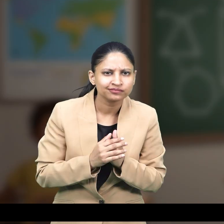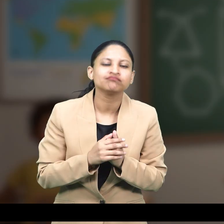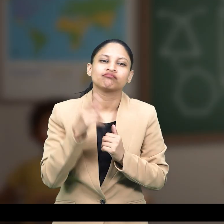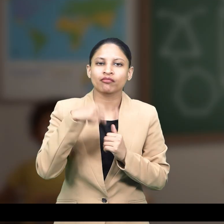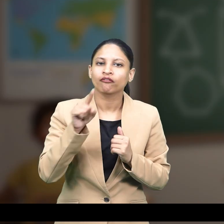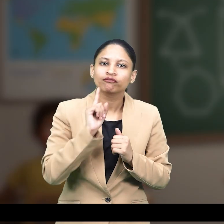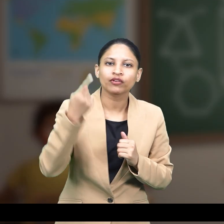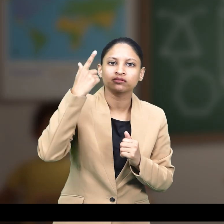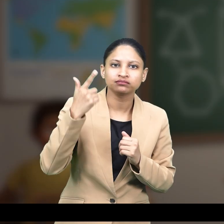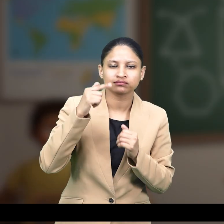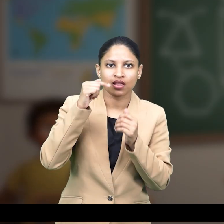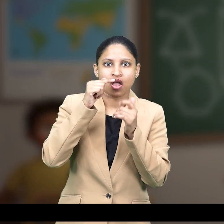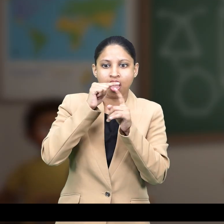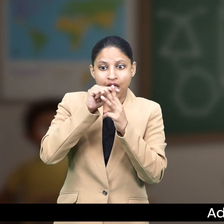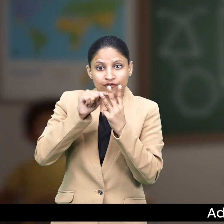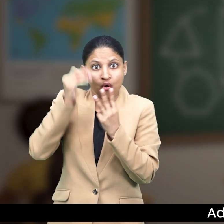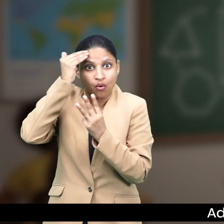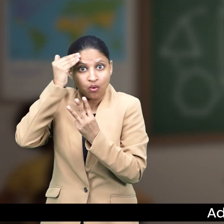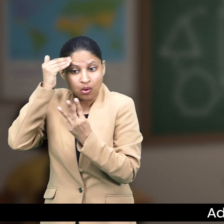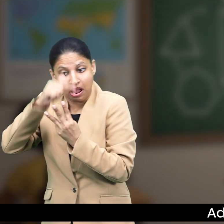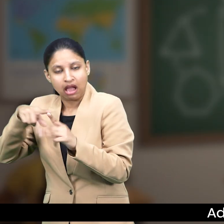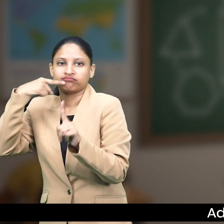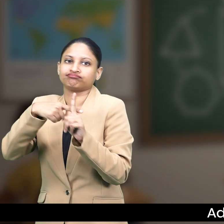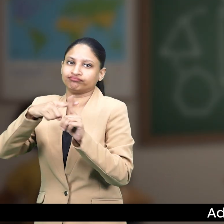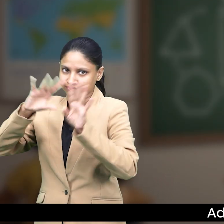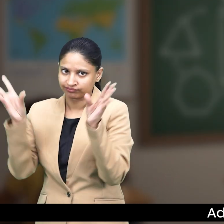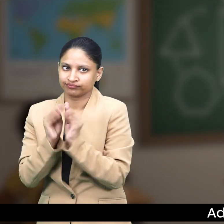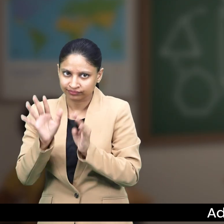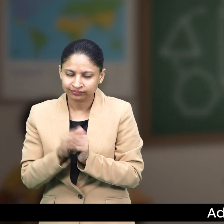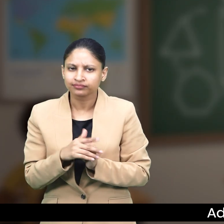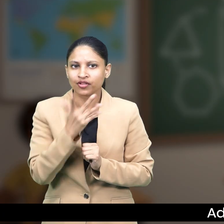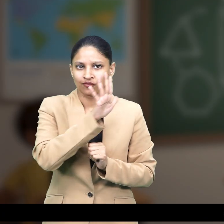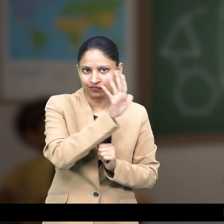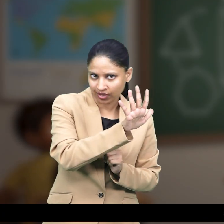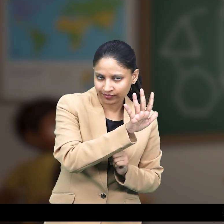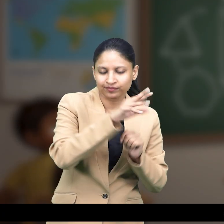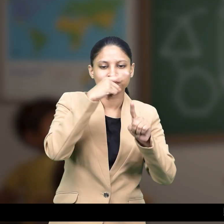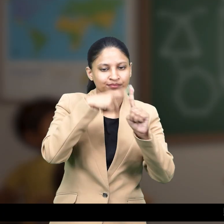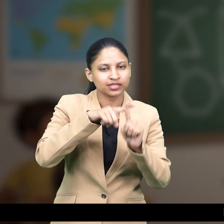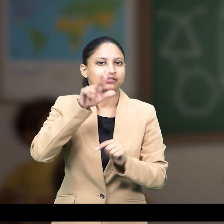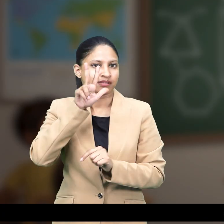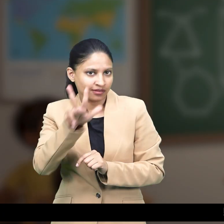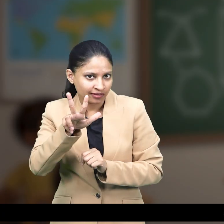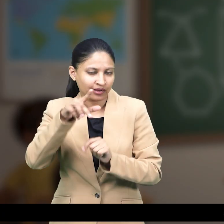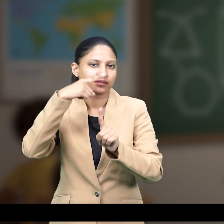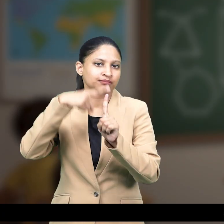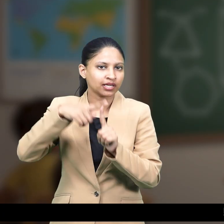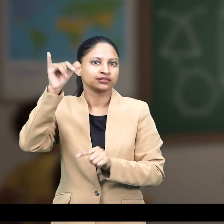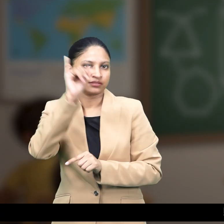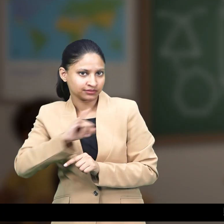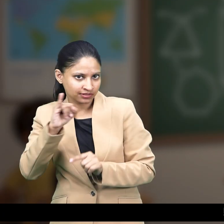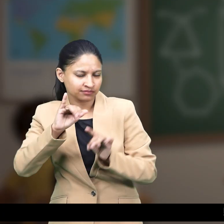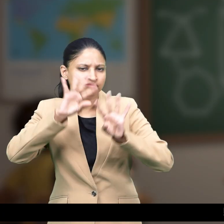Answer. Step 1. Add the known sides. 5 plus 8